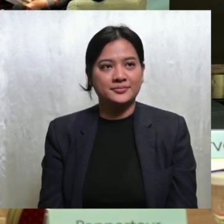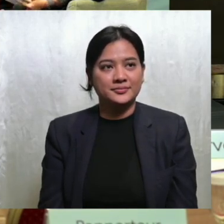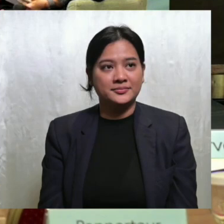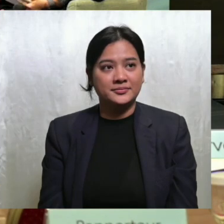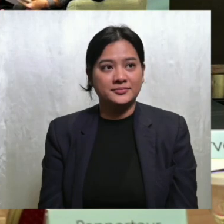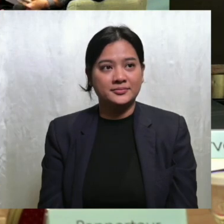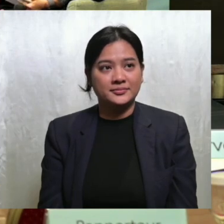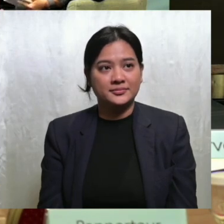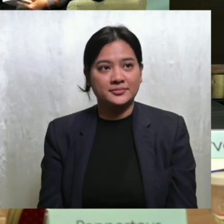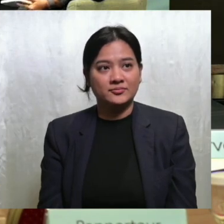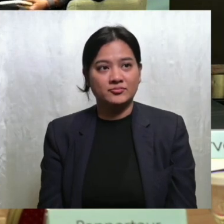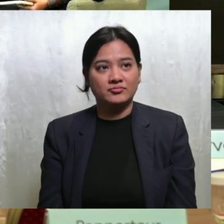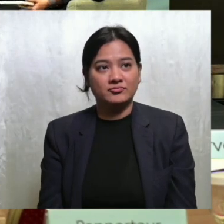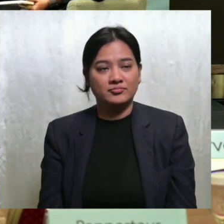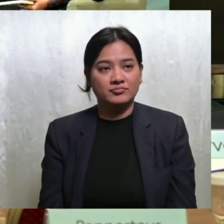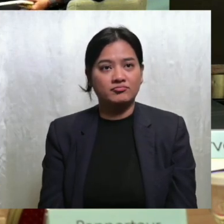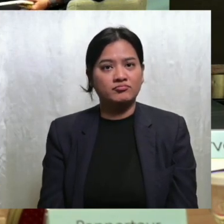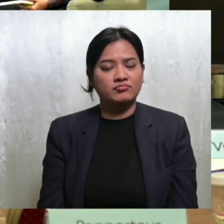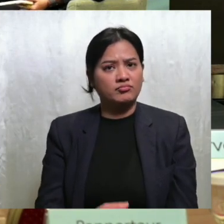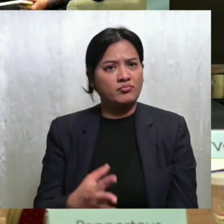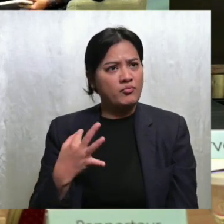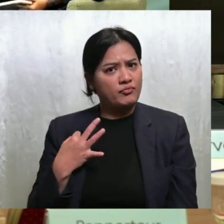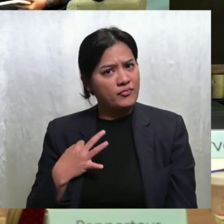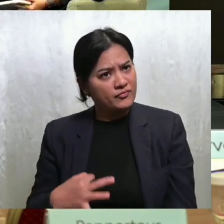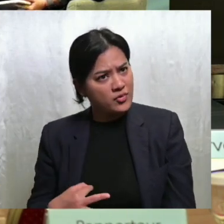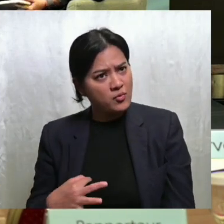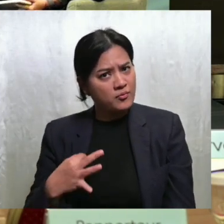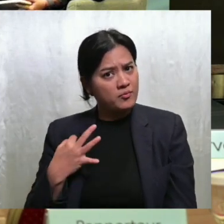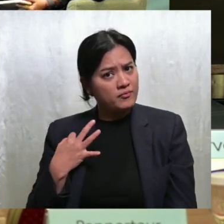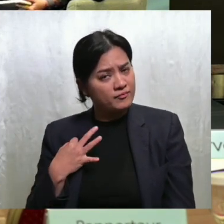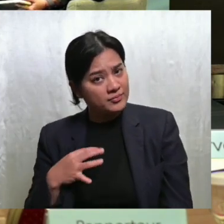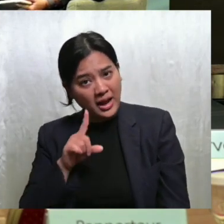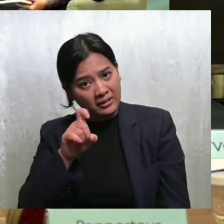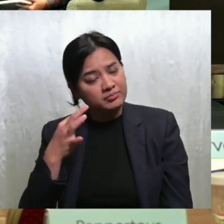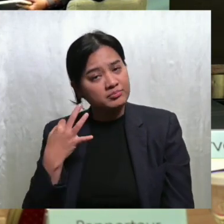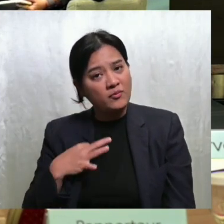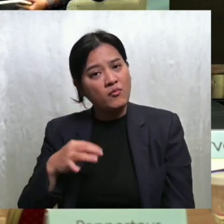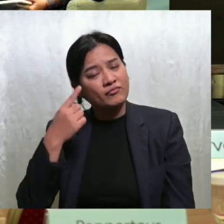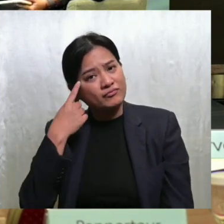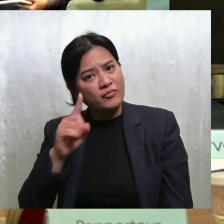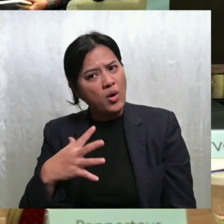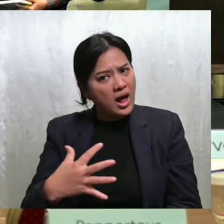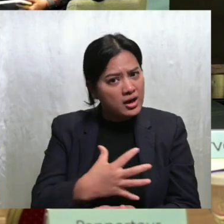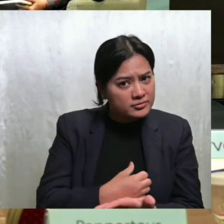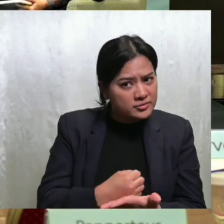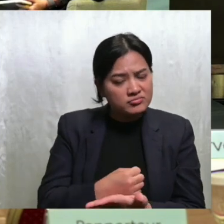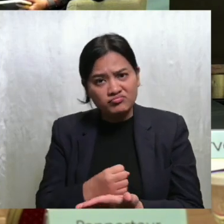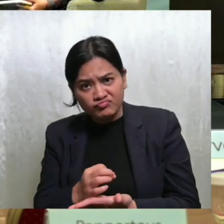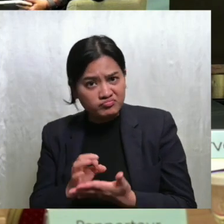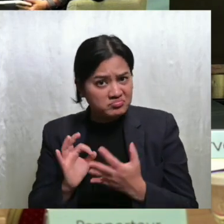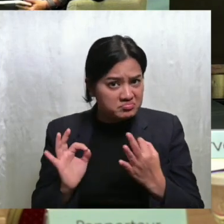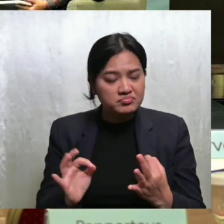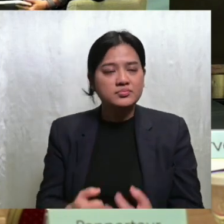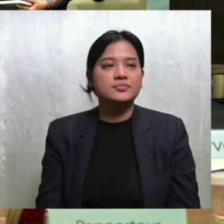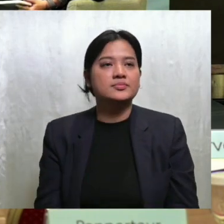okay, my mic is back, I think. So hopefully everyone can hear me online. If not, please flag to my colleagues in the